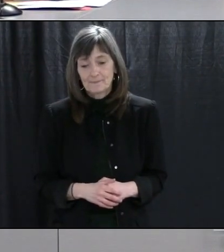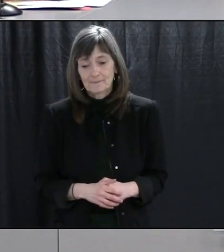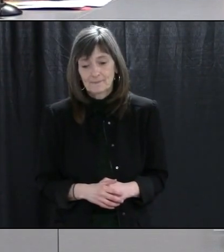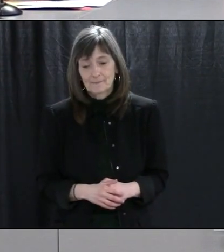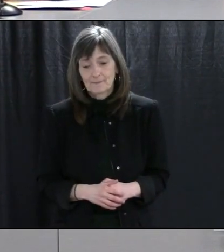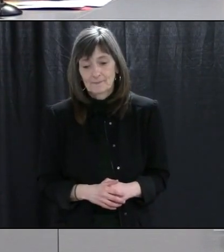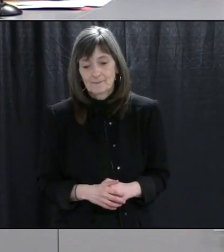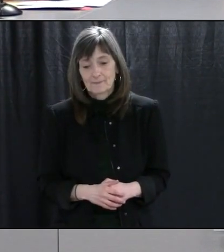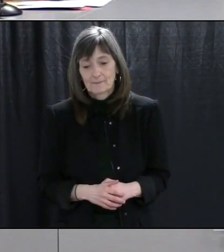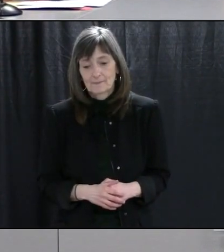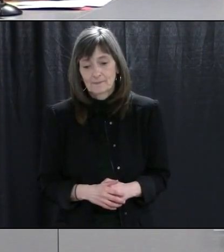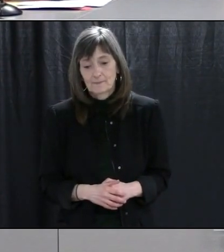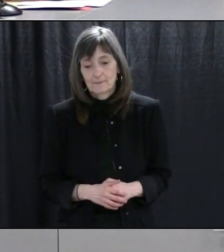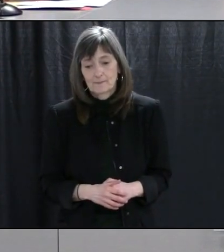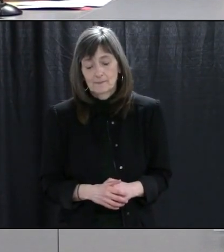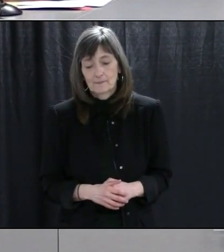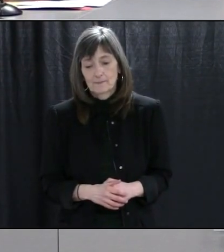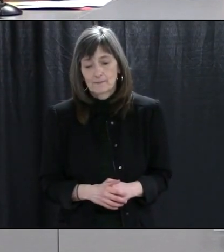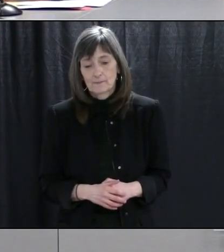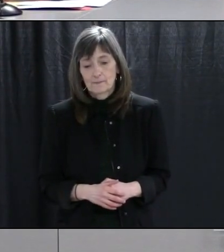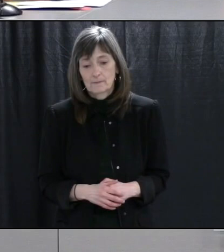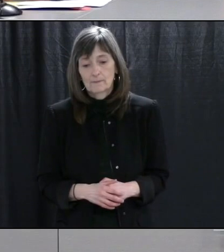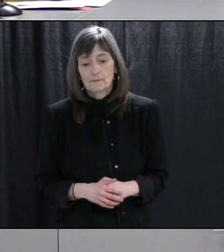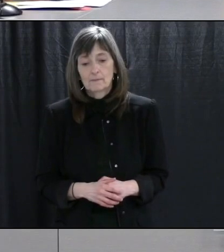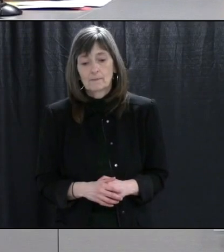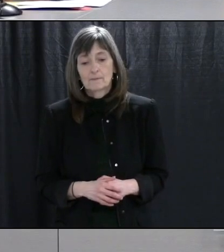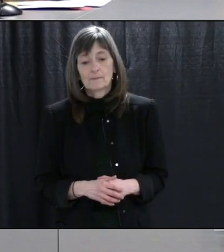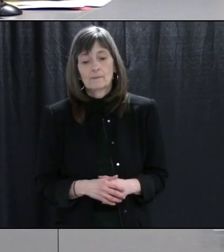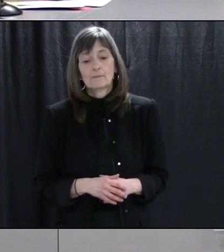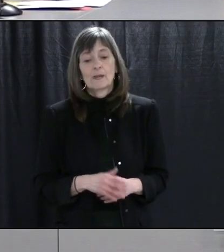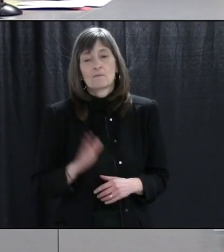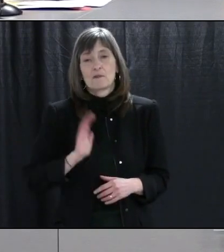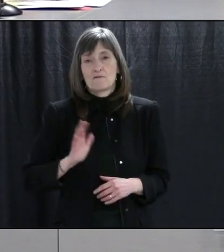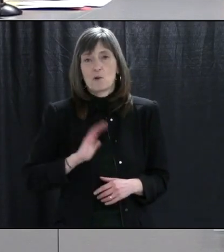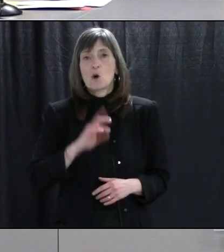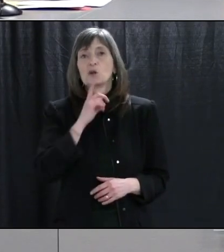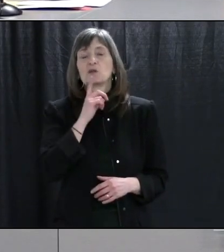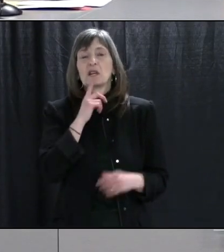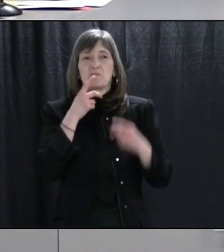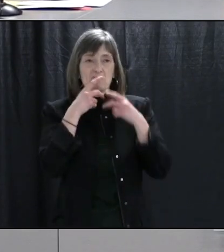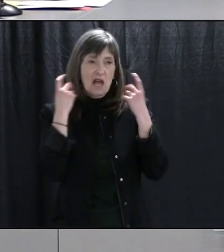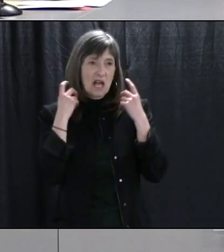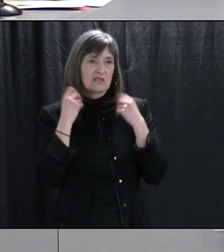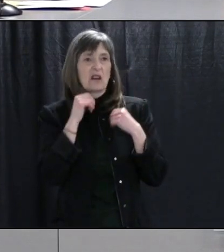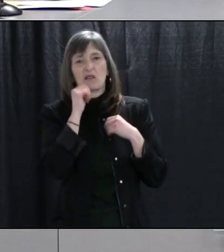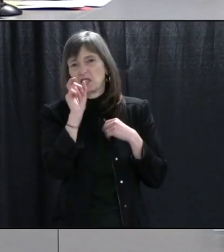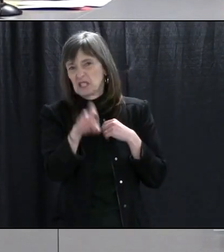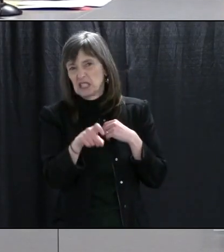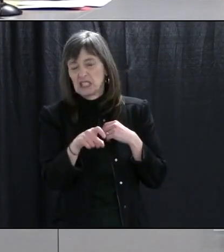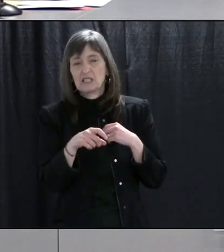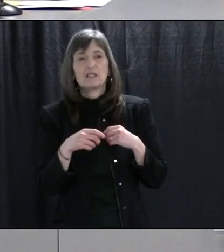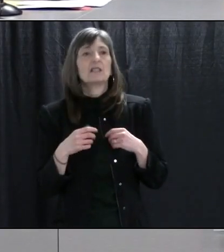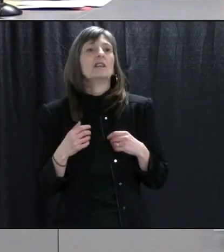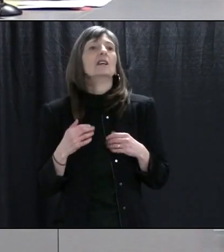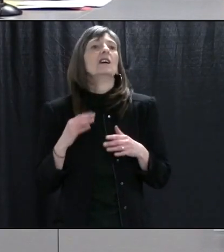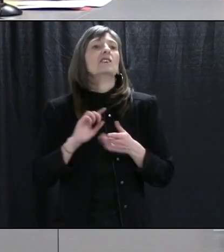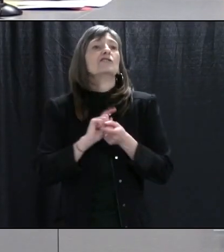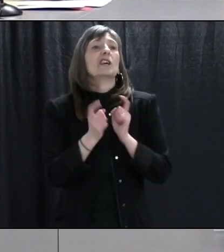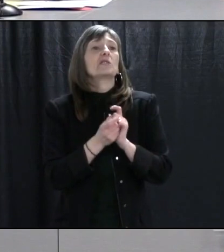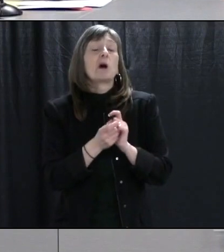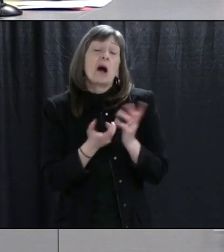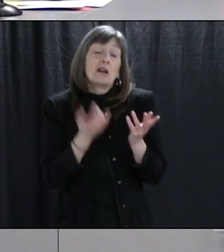We've seen the advice on masks go from they do no good to wear them if you want them to now you should wear them to protect